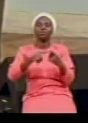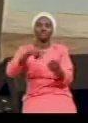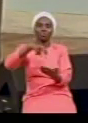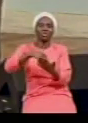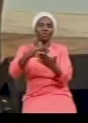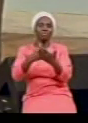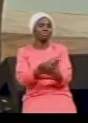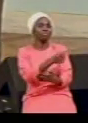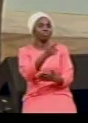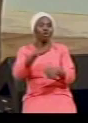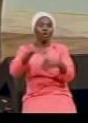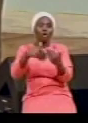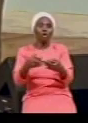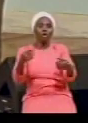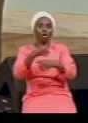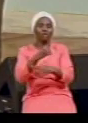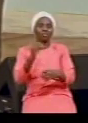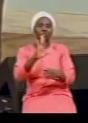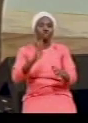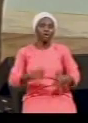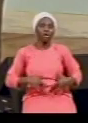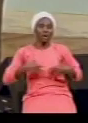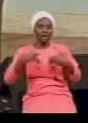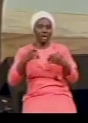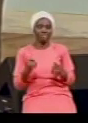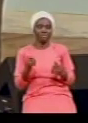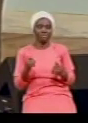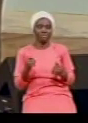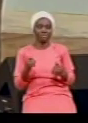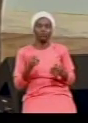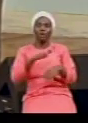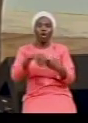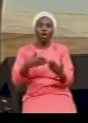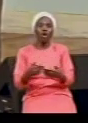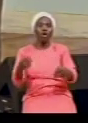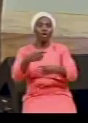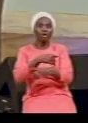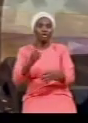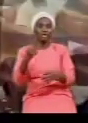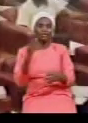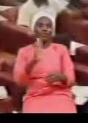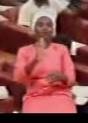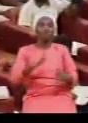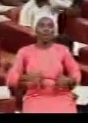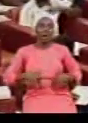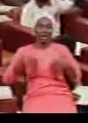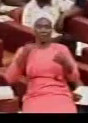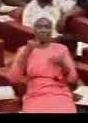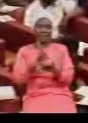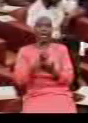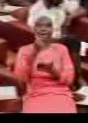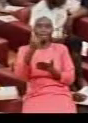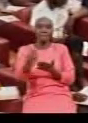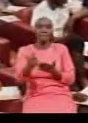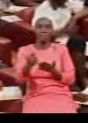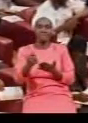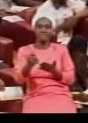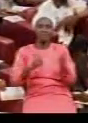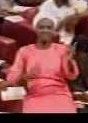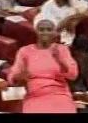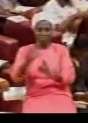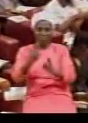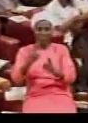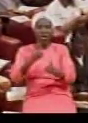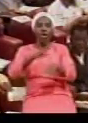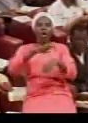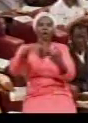thee all the days of thy life. All the days of thy life. Somebody shout, all the